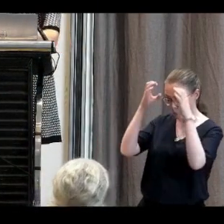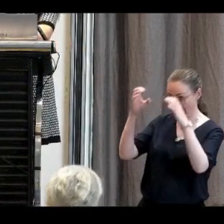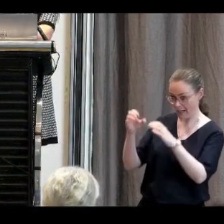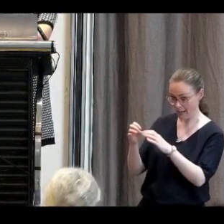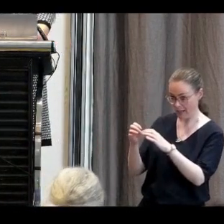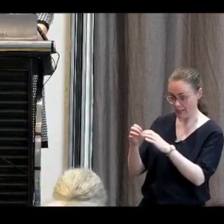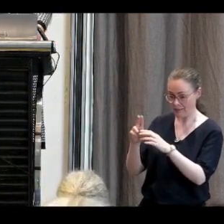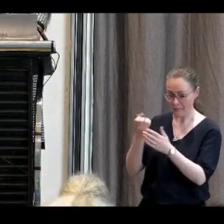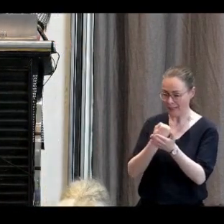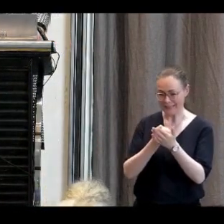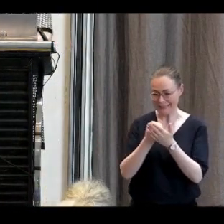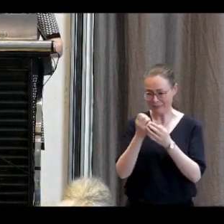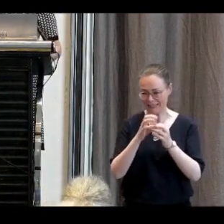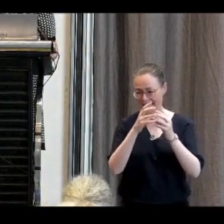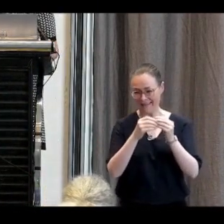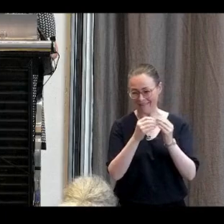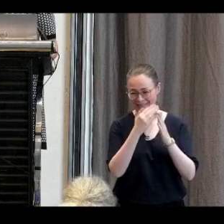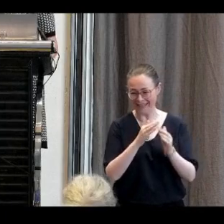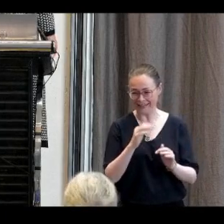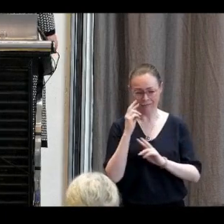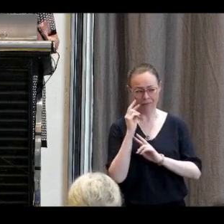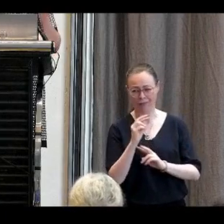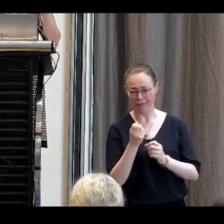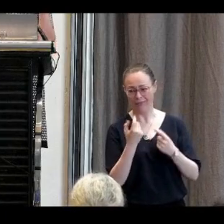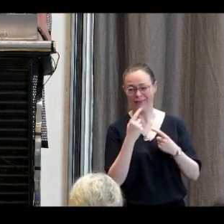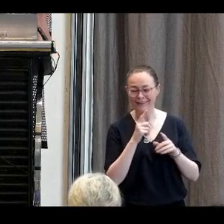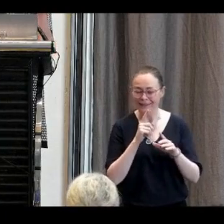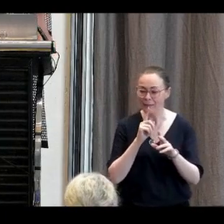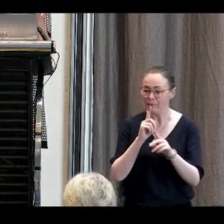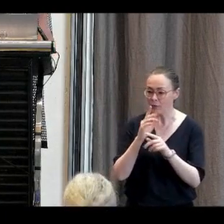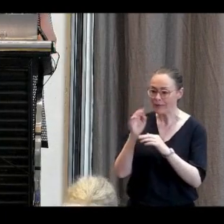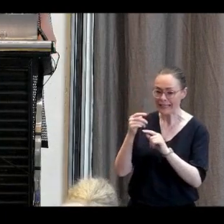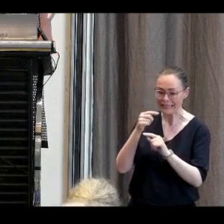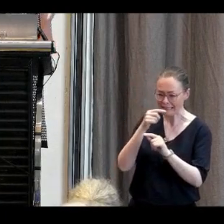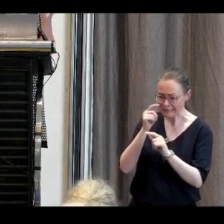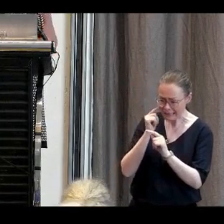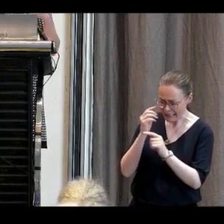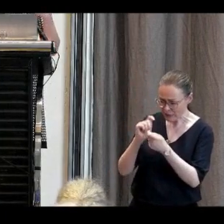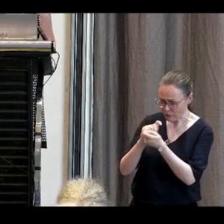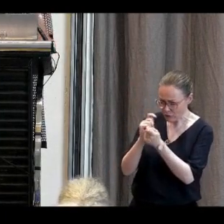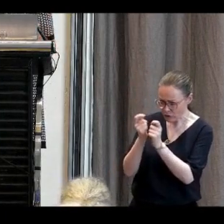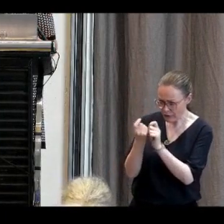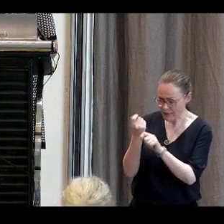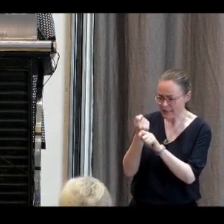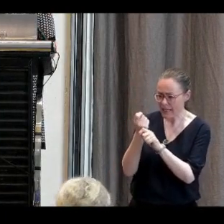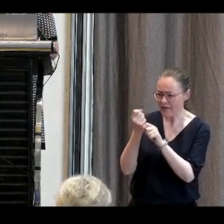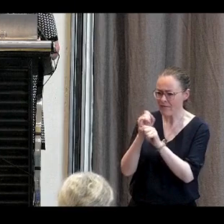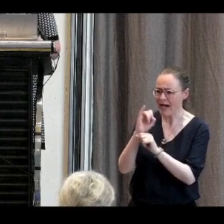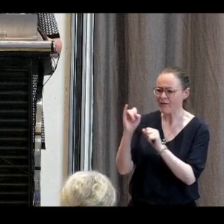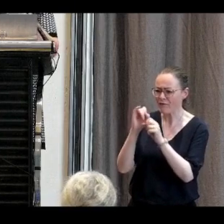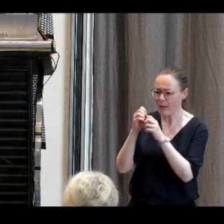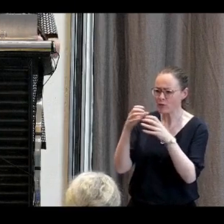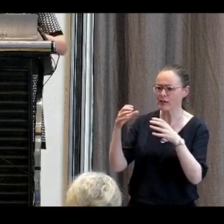not going to go through the graphs again, I don't mean to scare you, that there is already a change in the inflammatory